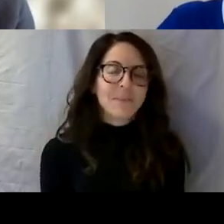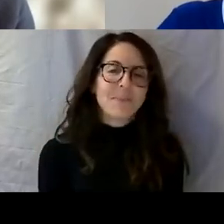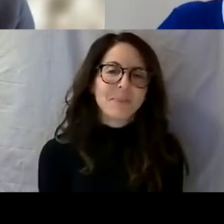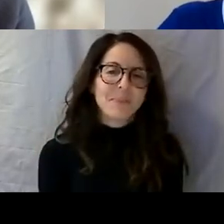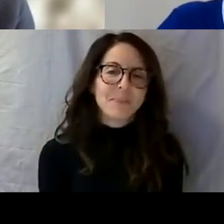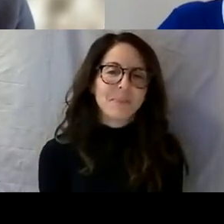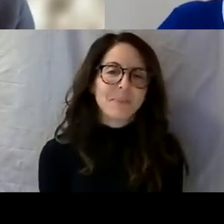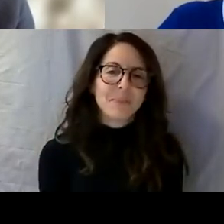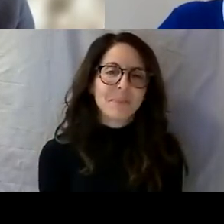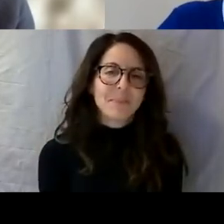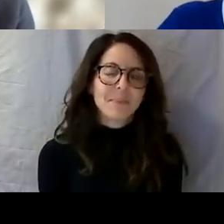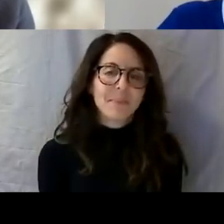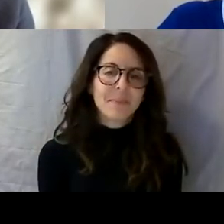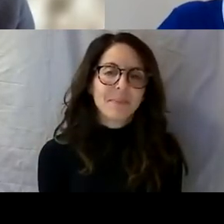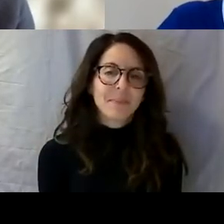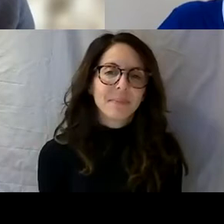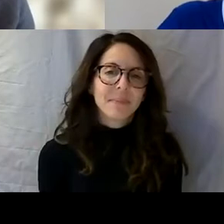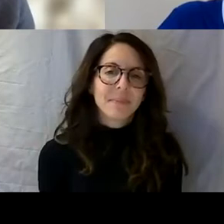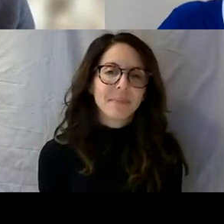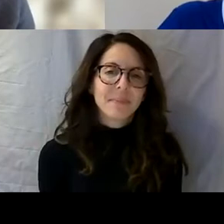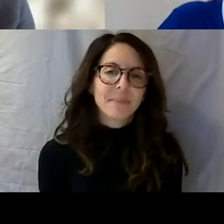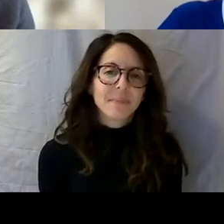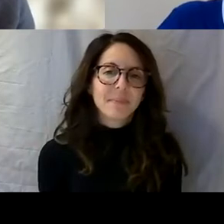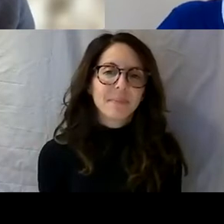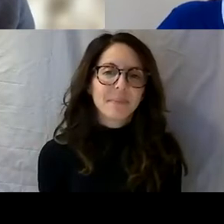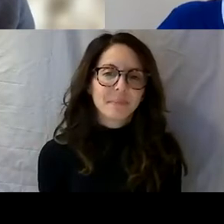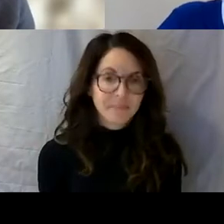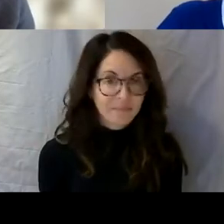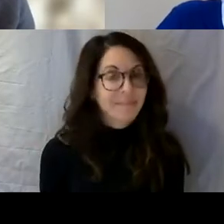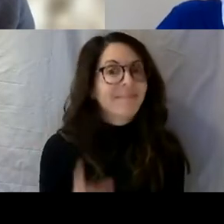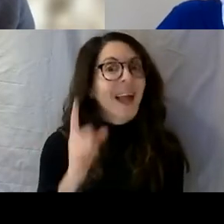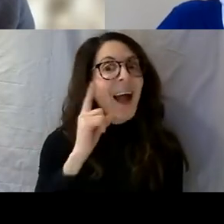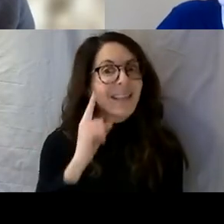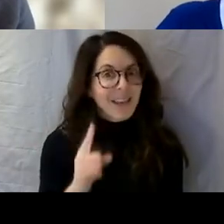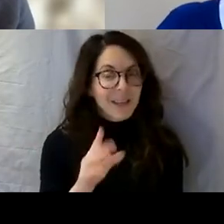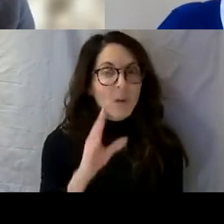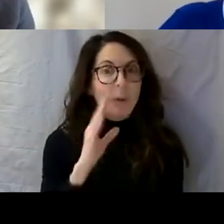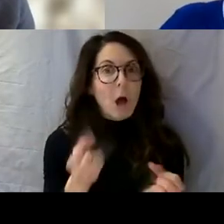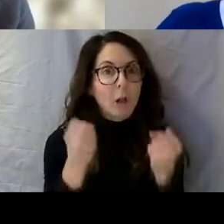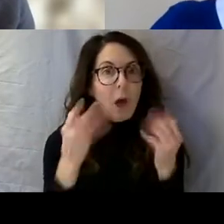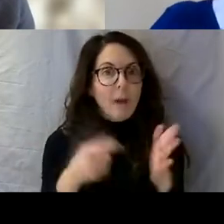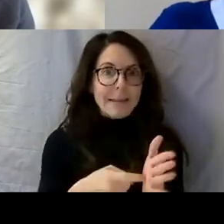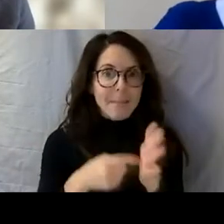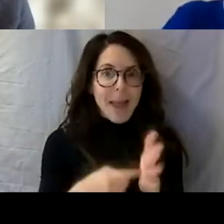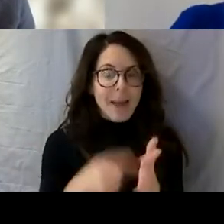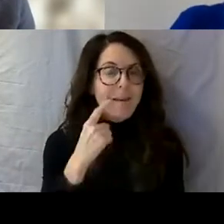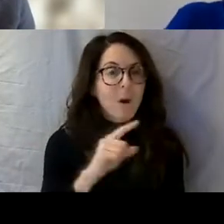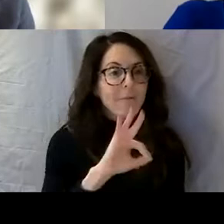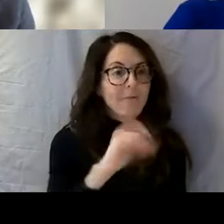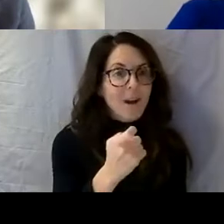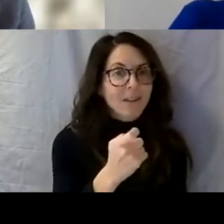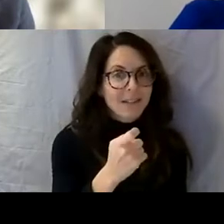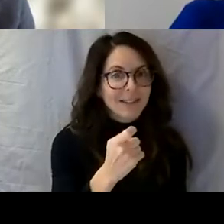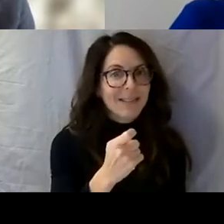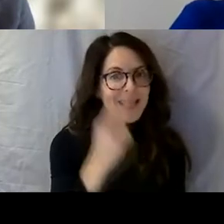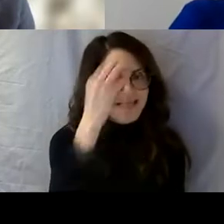there's going to be an employment market for foxes here in the next few years, both employees and board members, and you want to get there